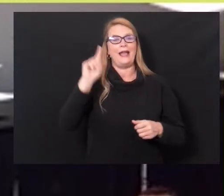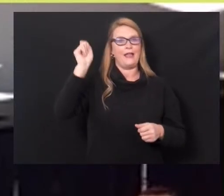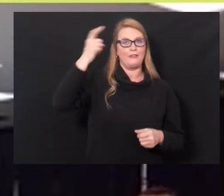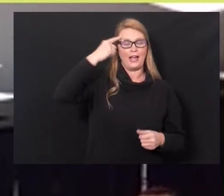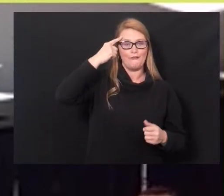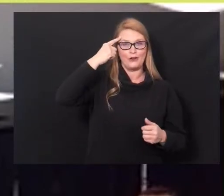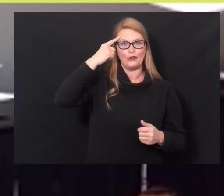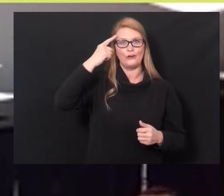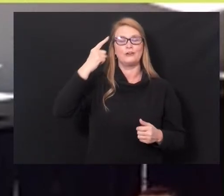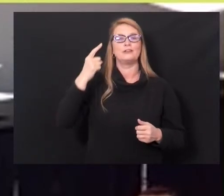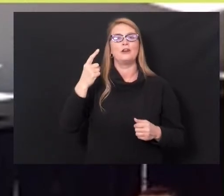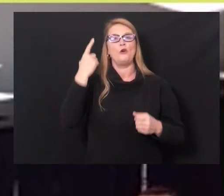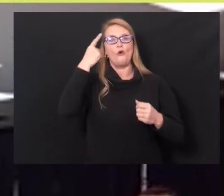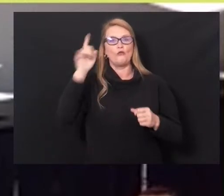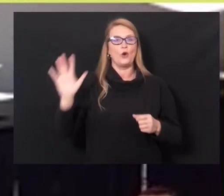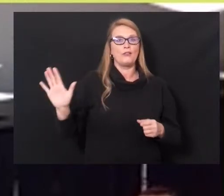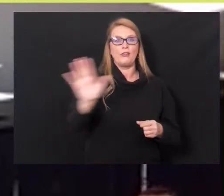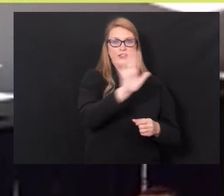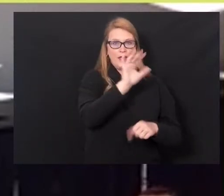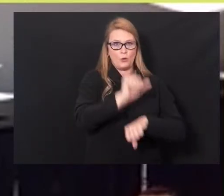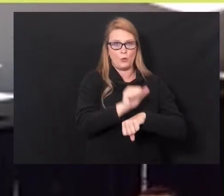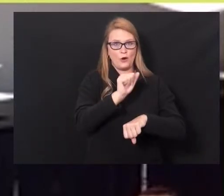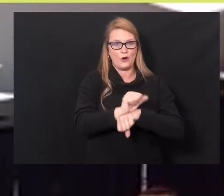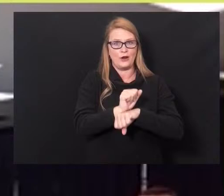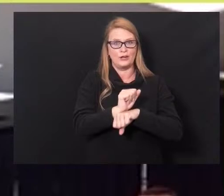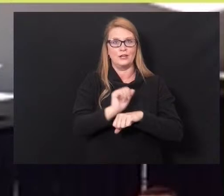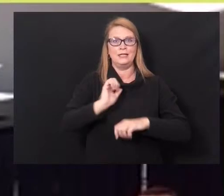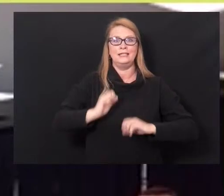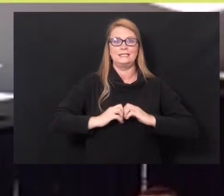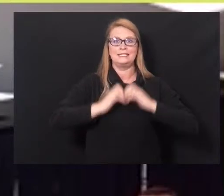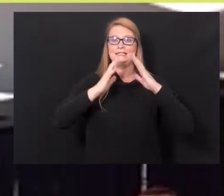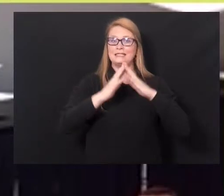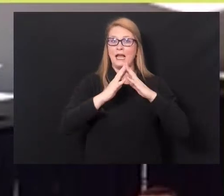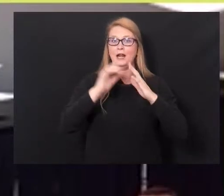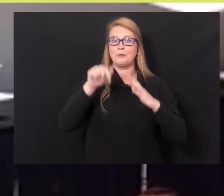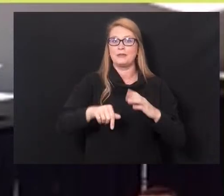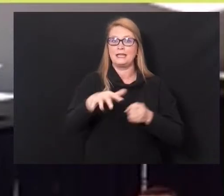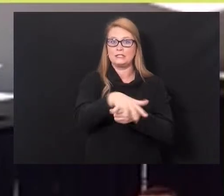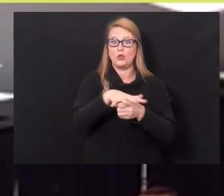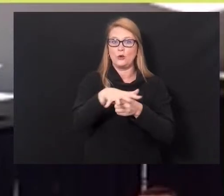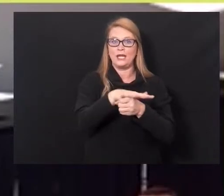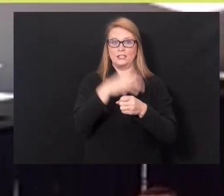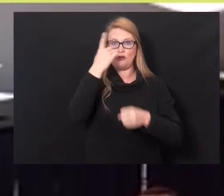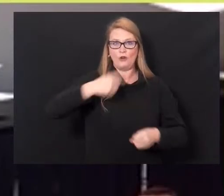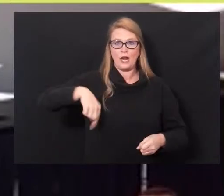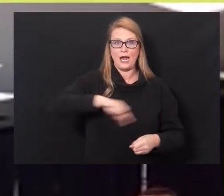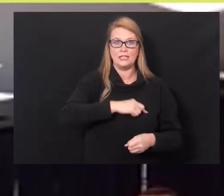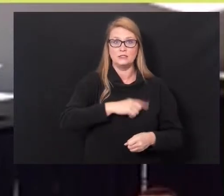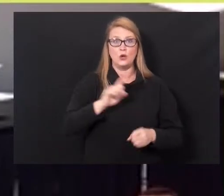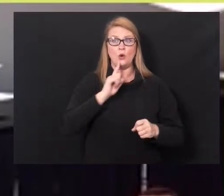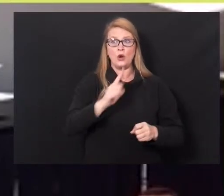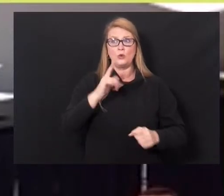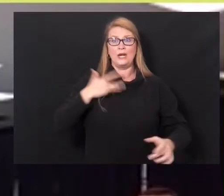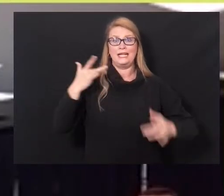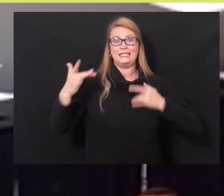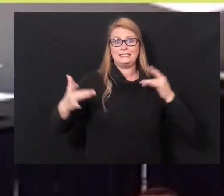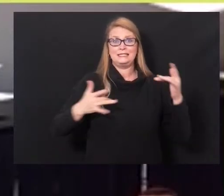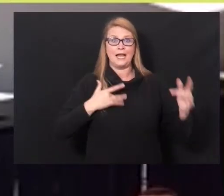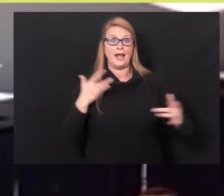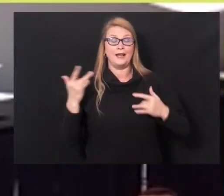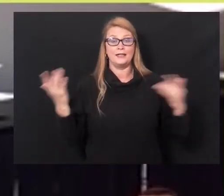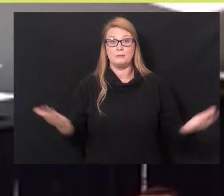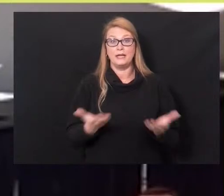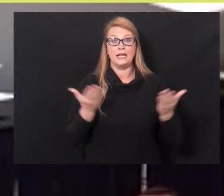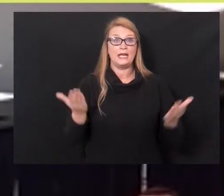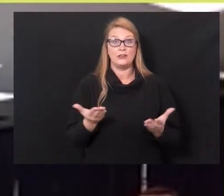Justice, for the work that you've done to make this site available to us. We are really excited to be here